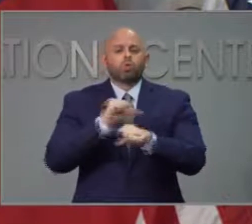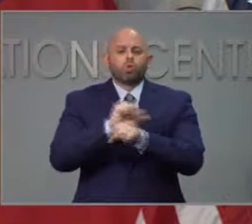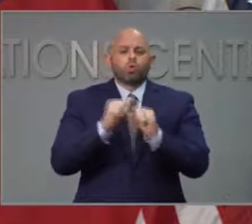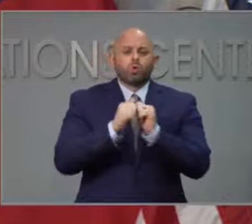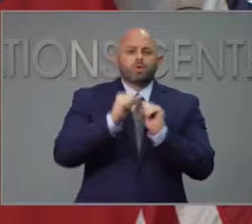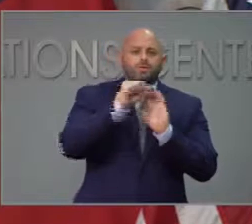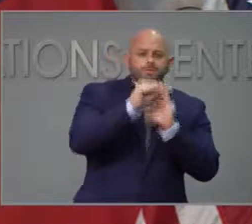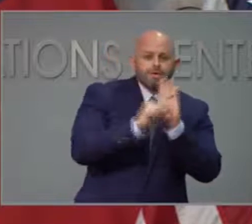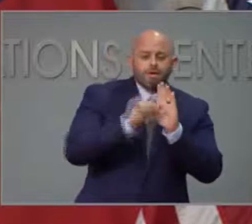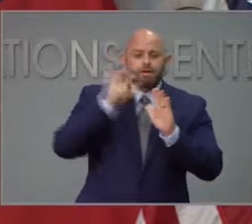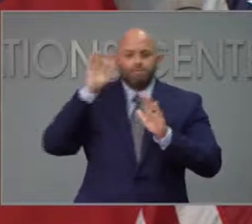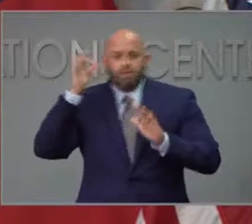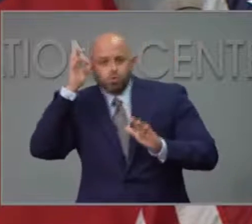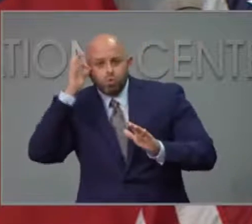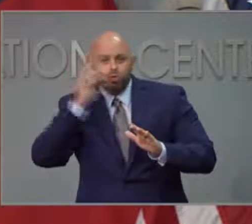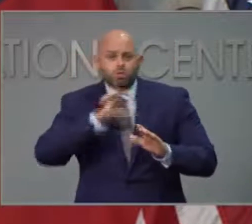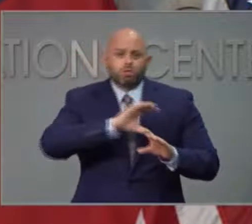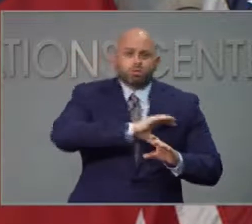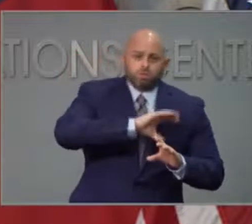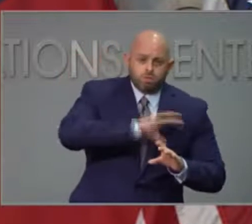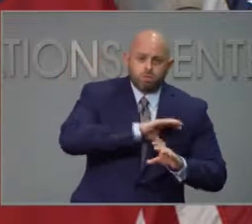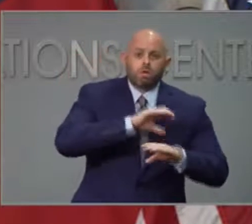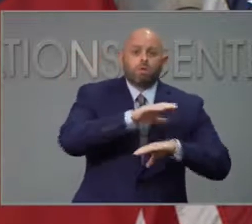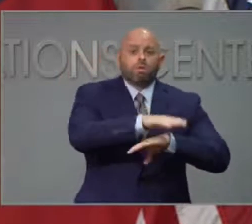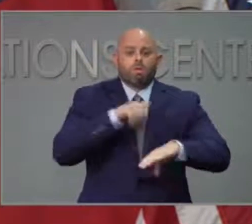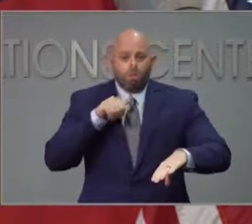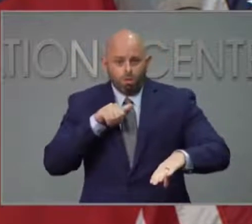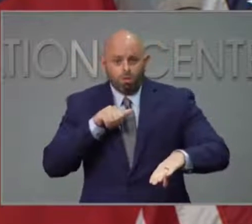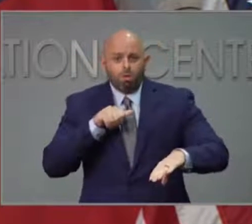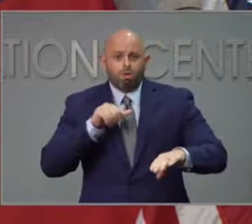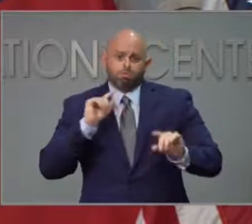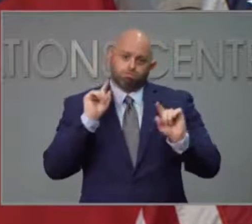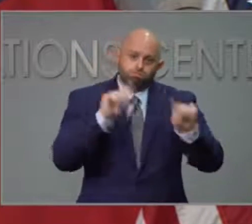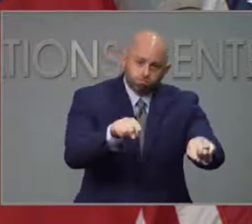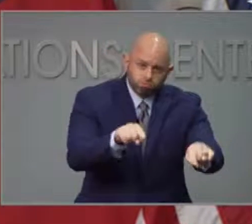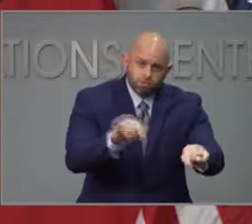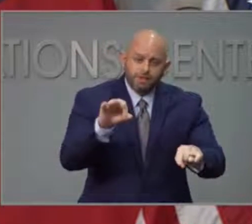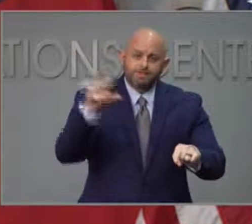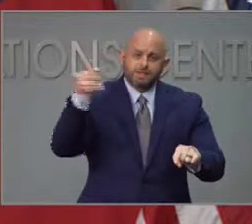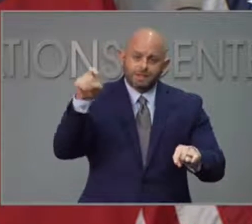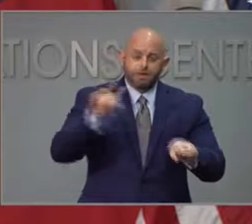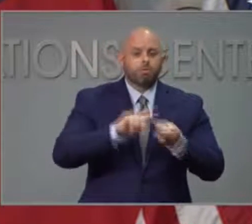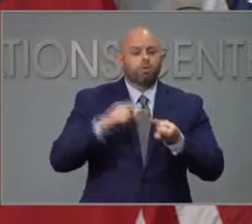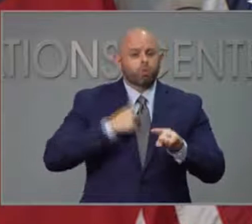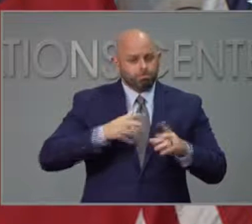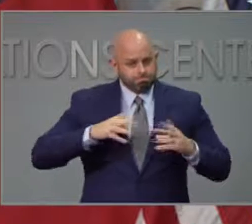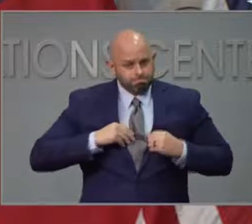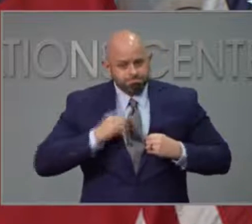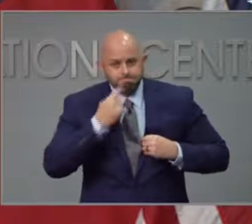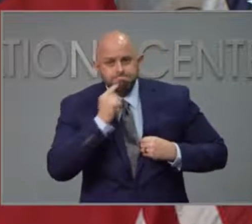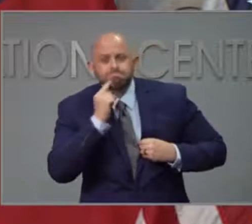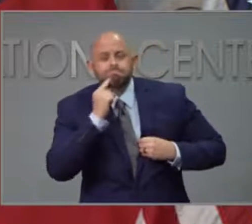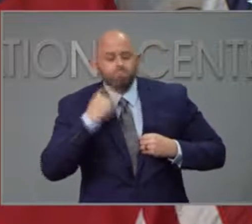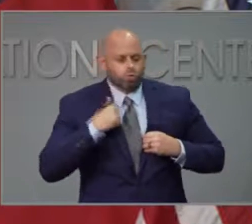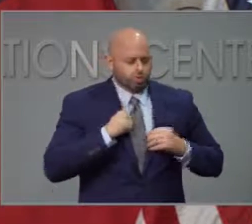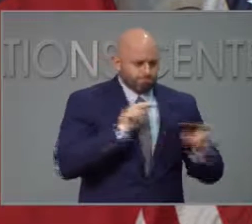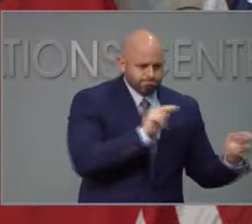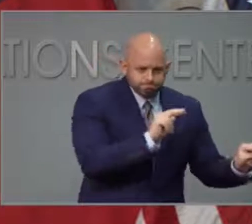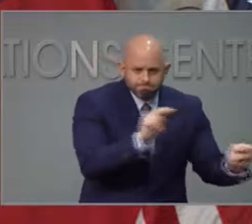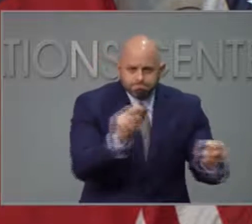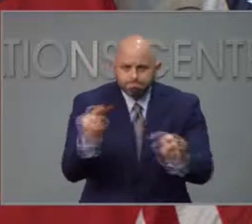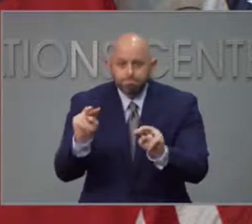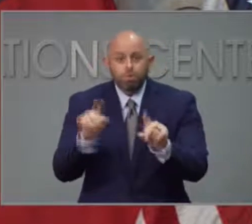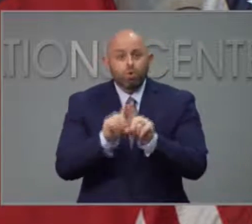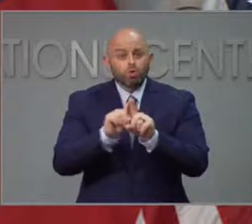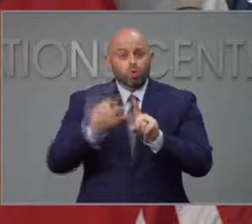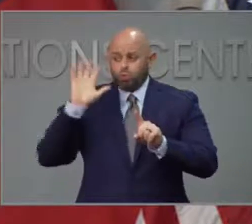partners. Law enforcement has been called in when necessary, but we have taken those measures this election and in